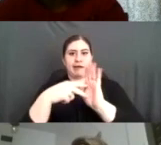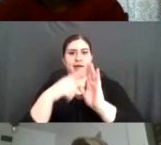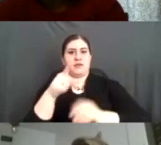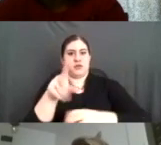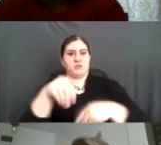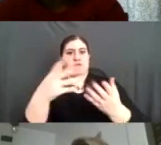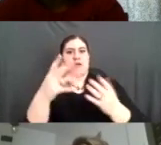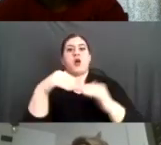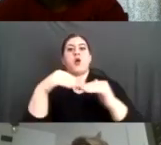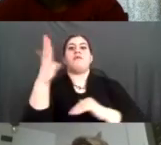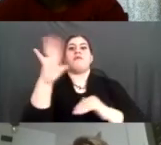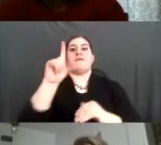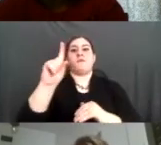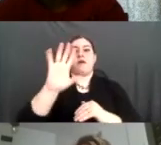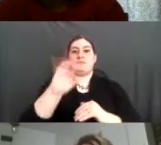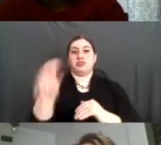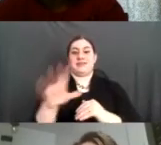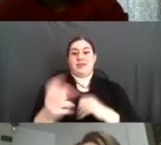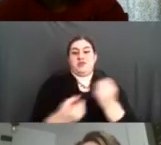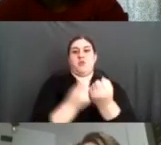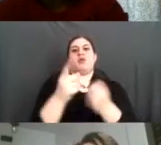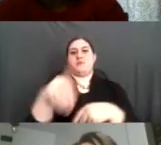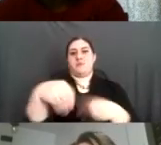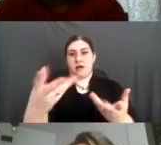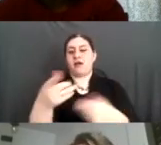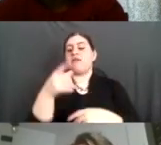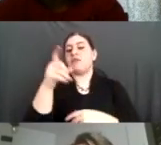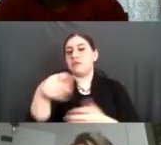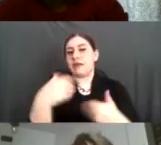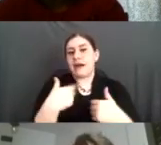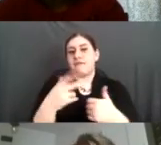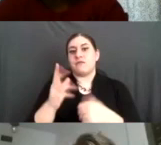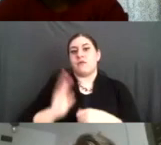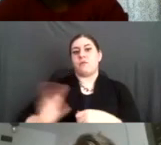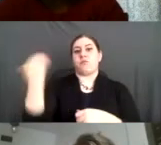over 51% of their support. You will need to have your prior year